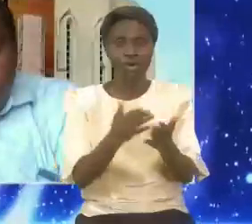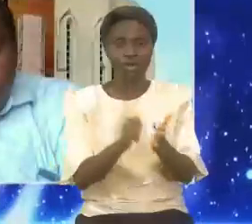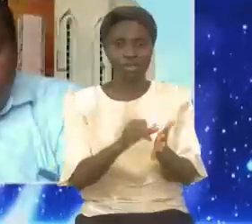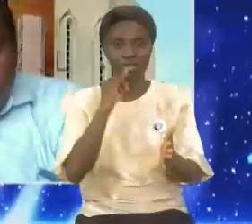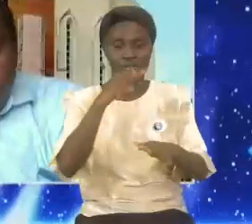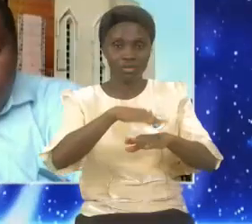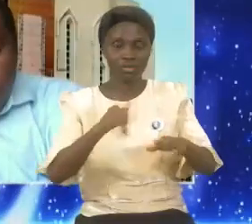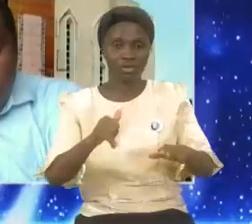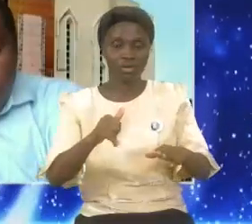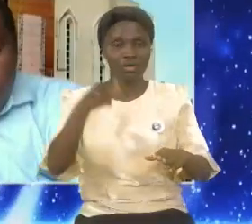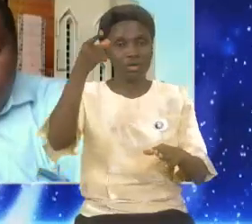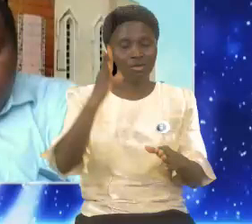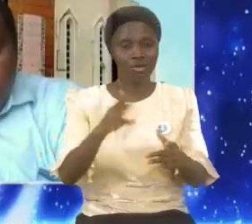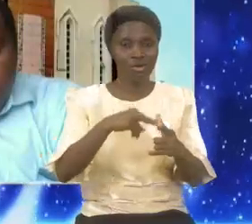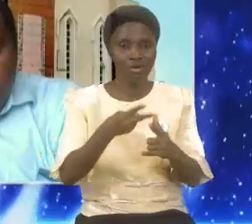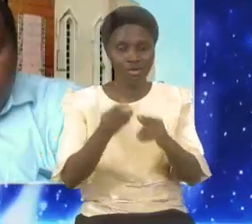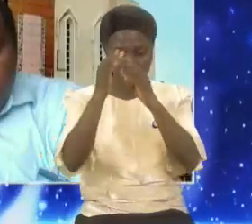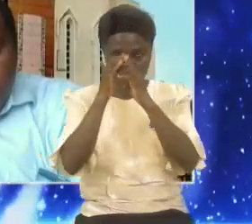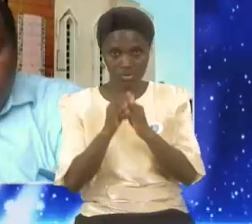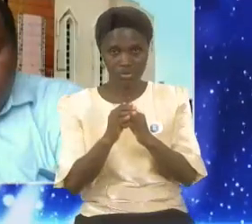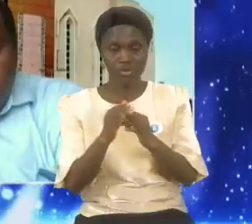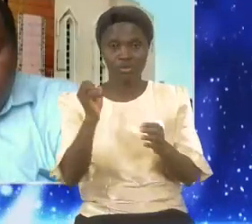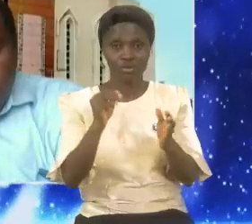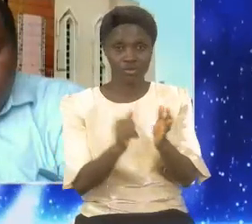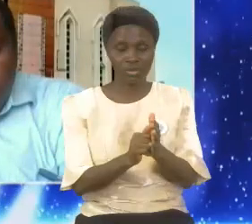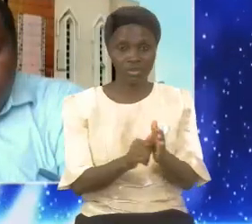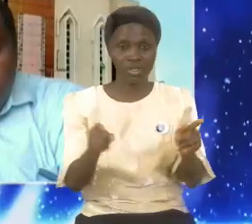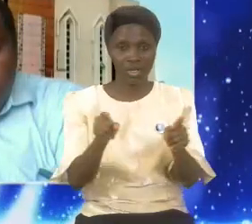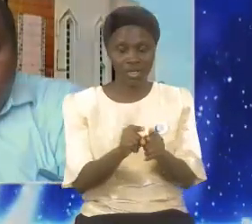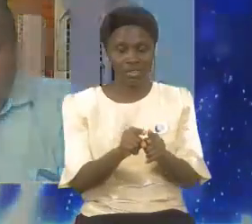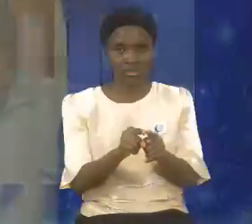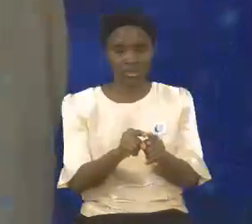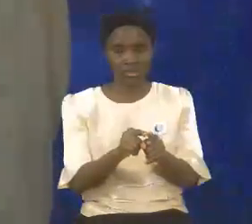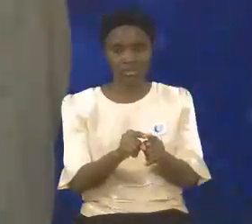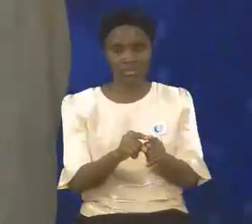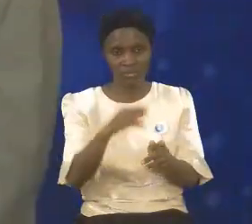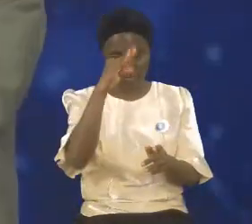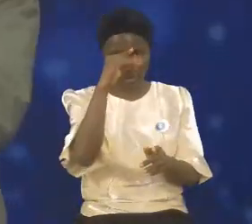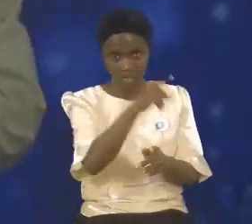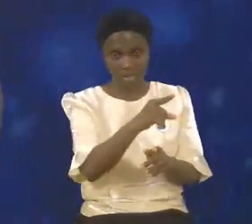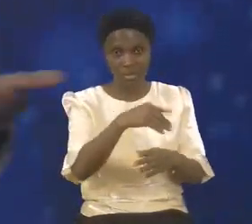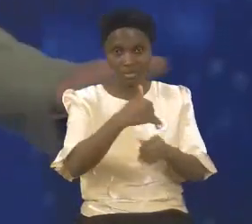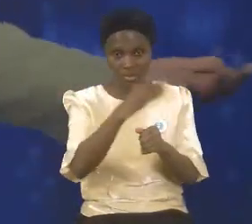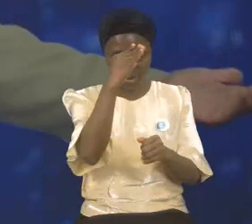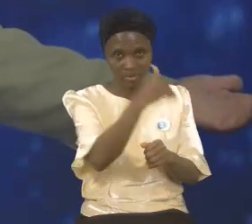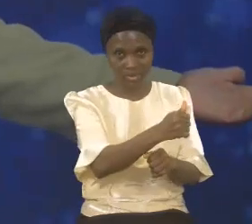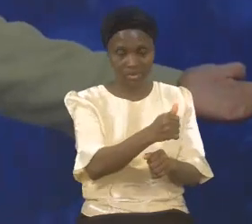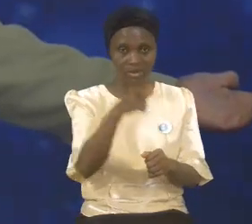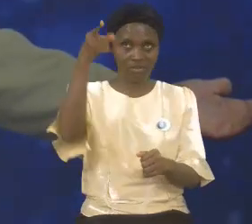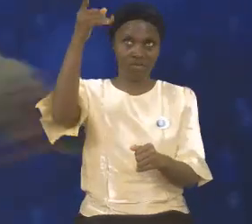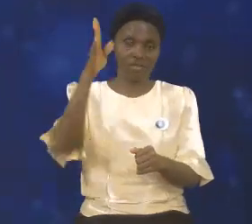is worshipped, so that he as God seated in the temple of God,